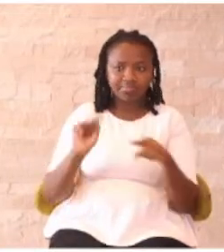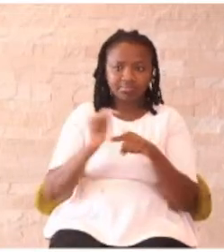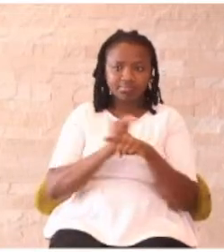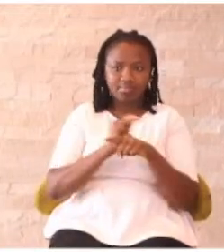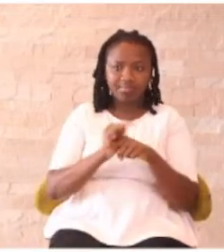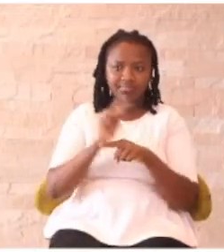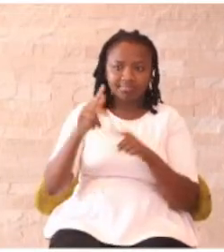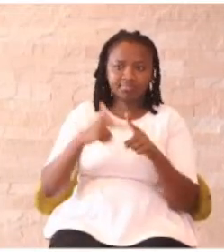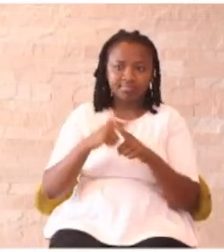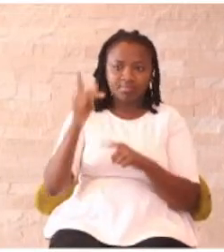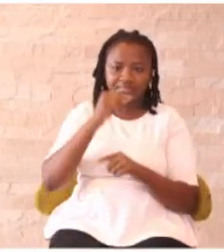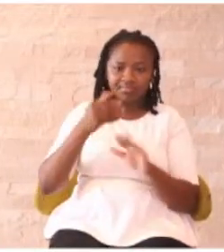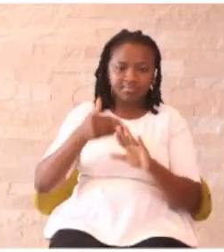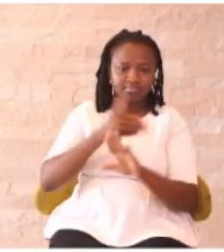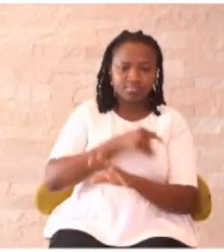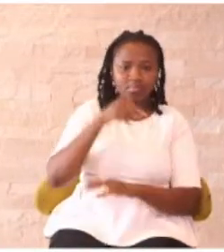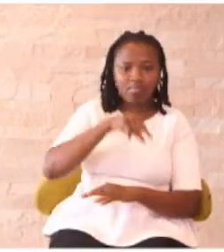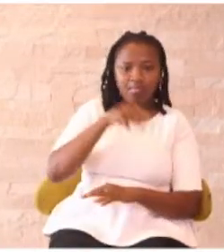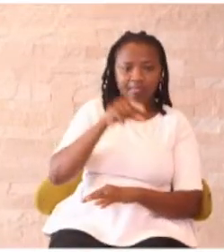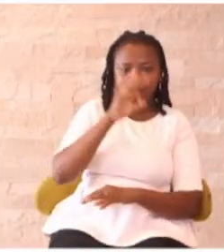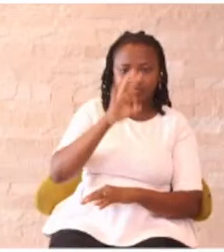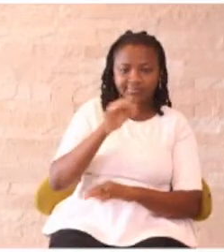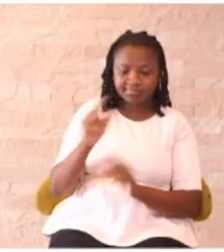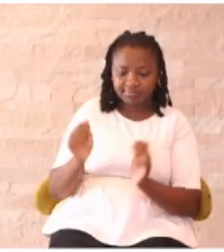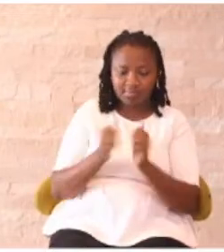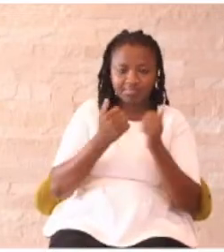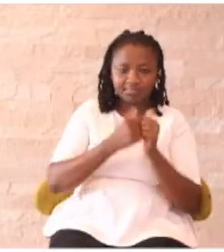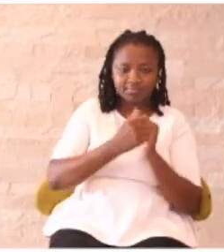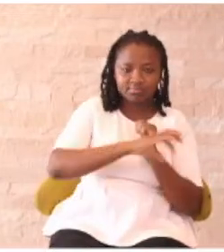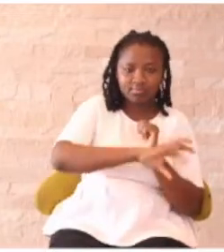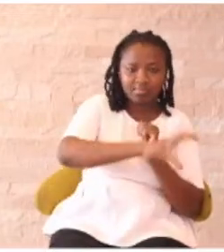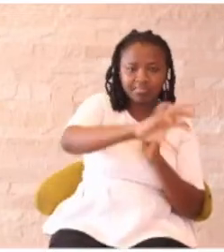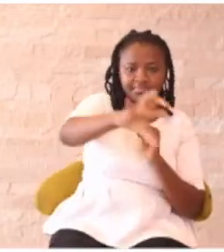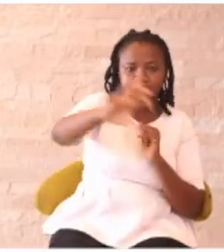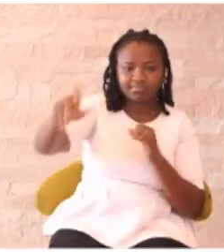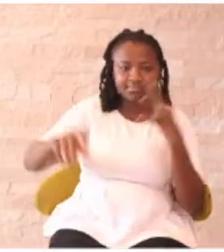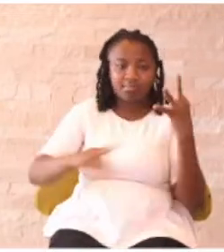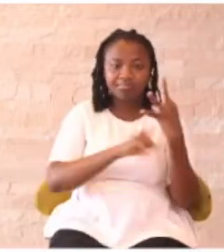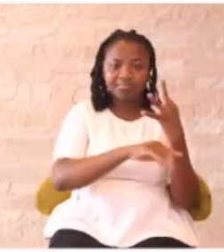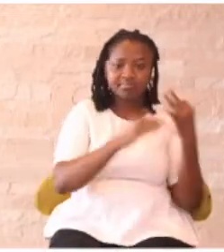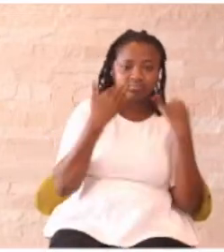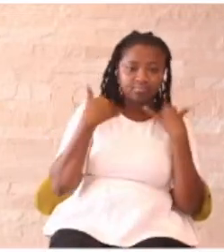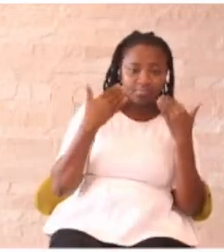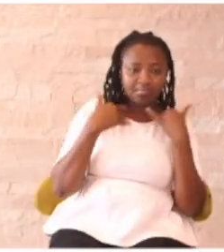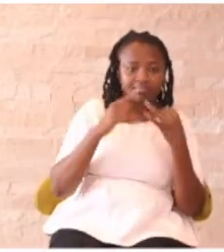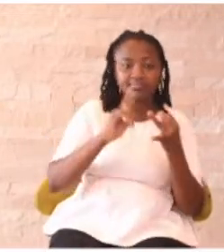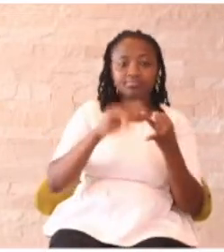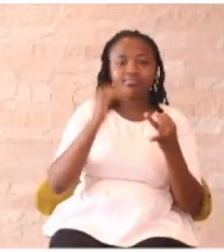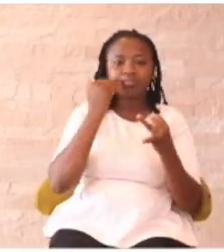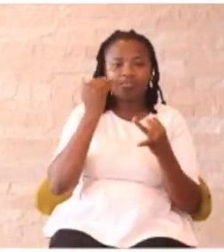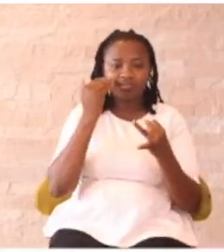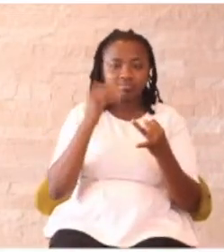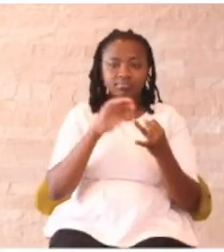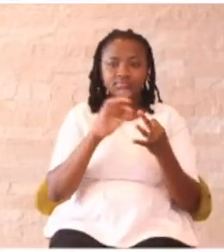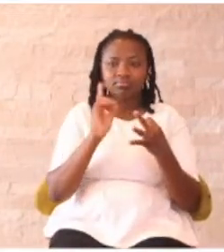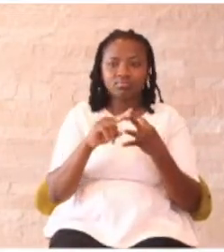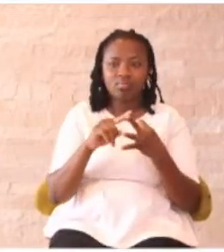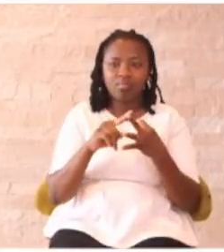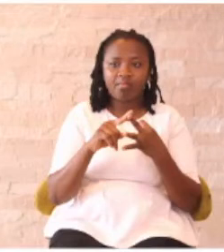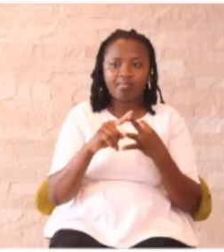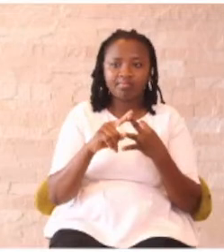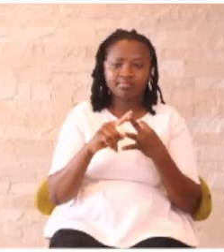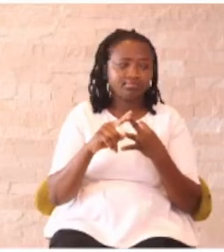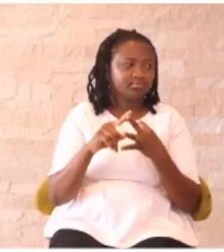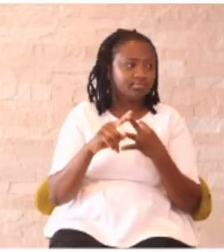Q3, but it is ongoing in 3 counties, Meru County, Siaya County, Meru,